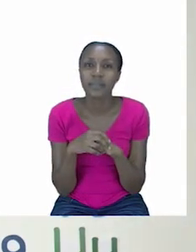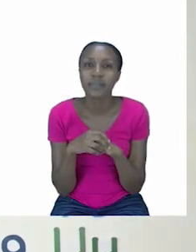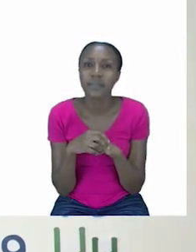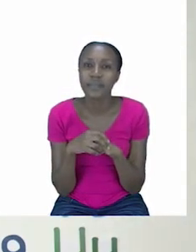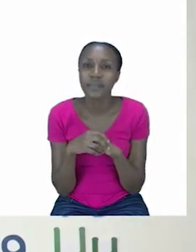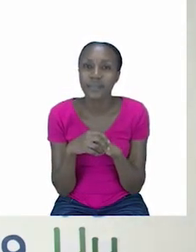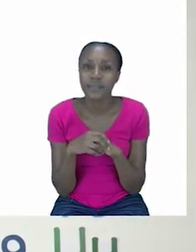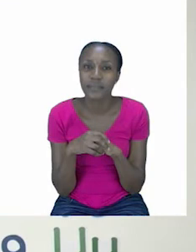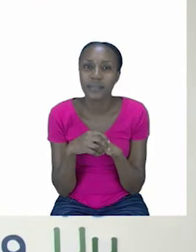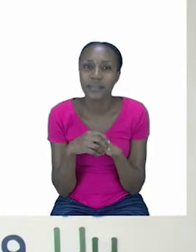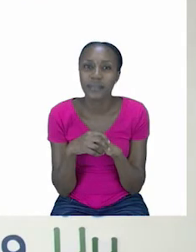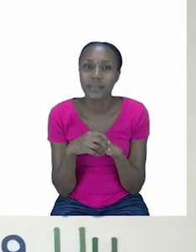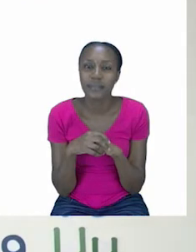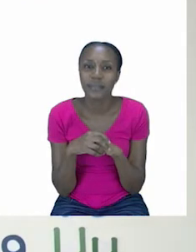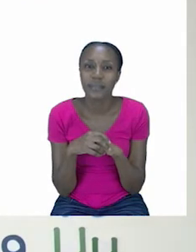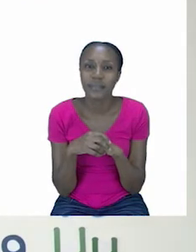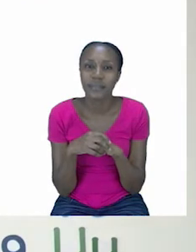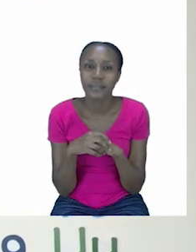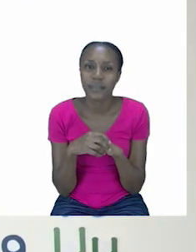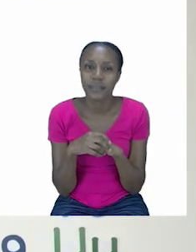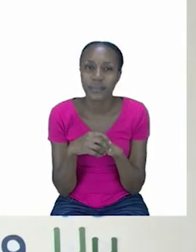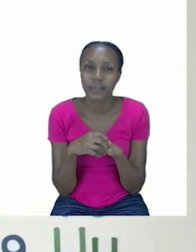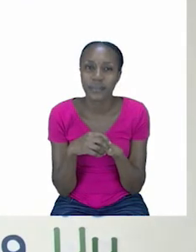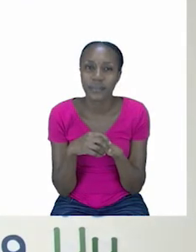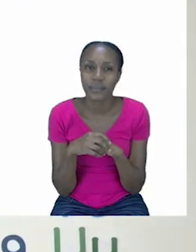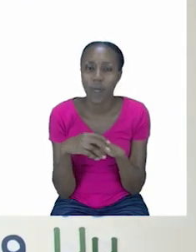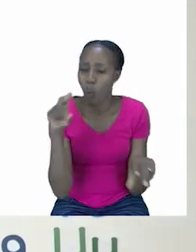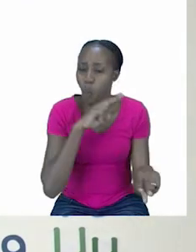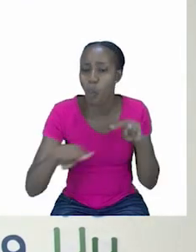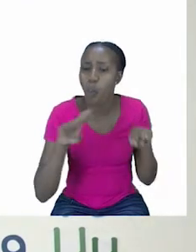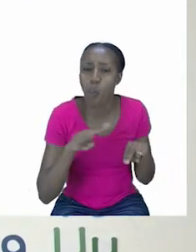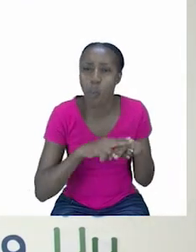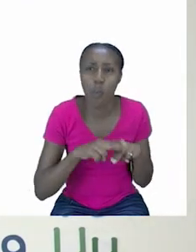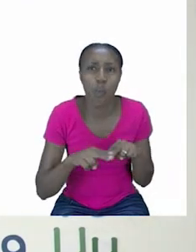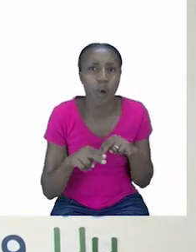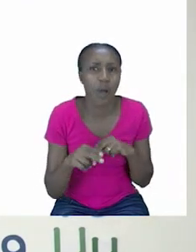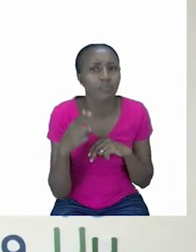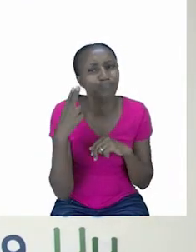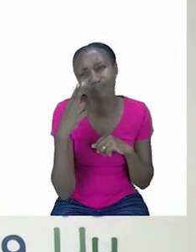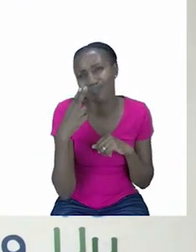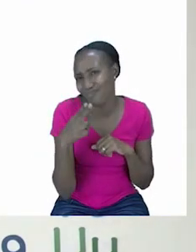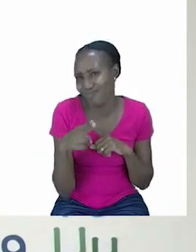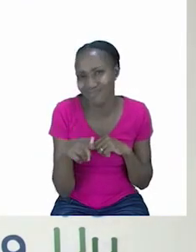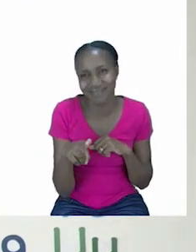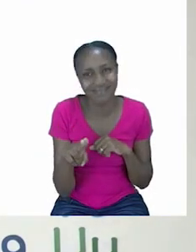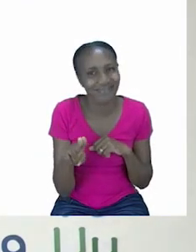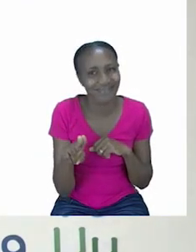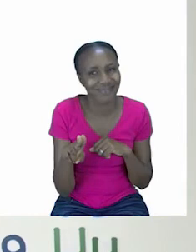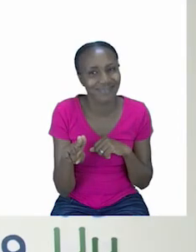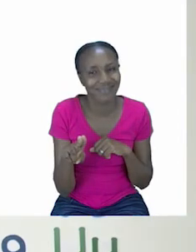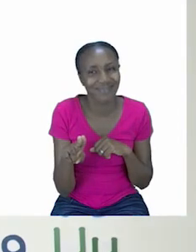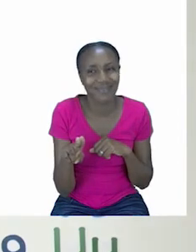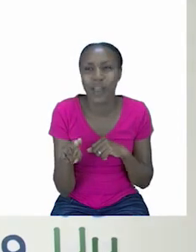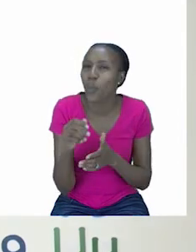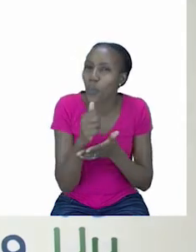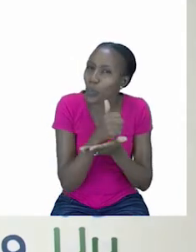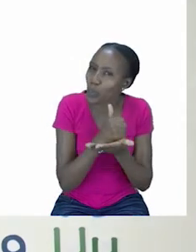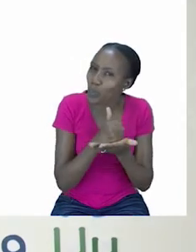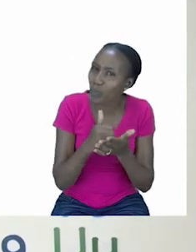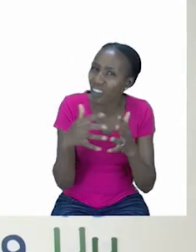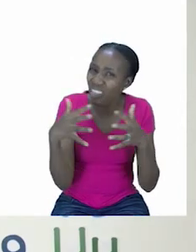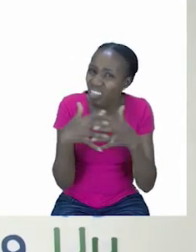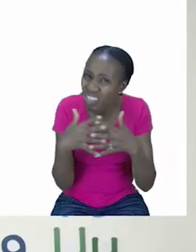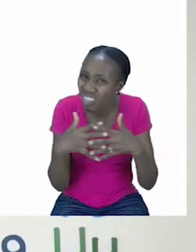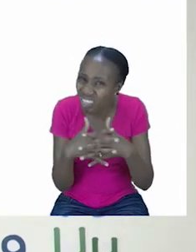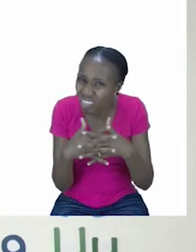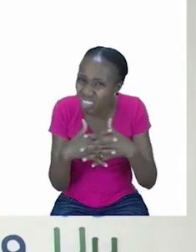anywhere. You don't have to rush and scribble. Take your